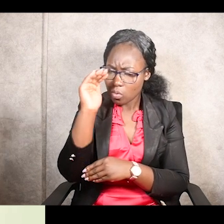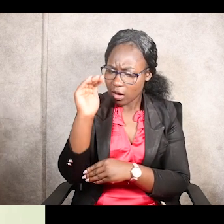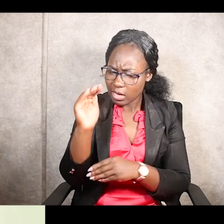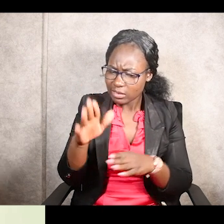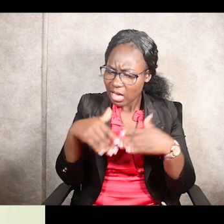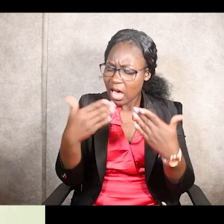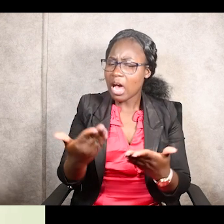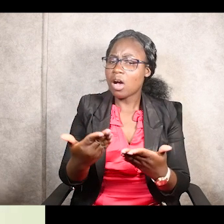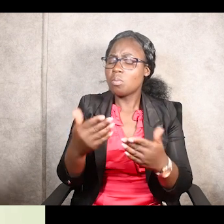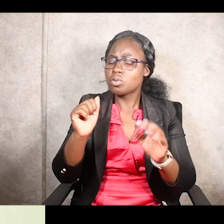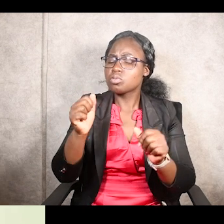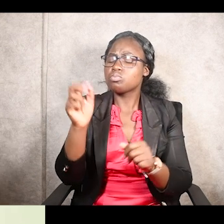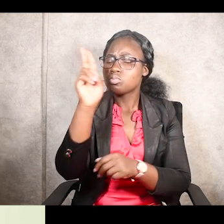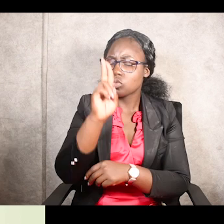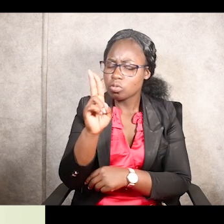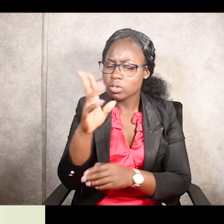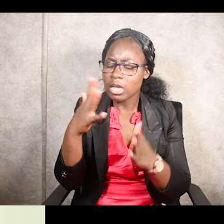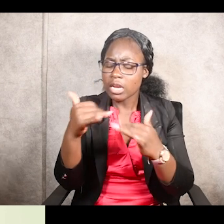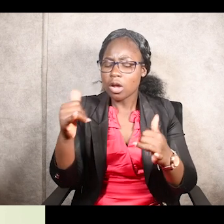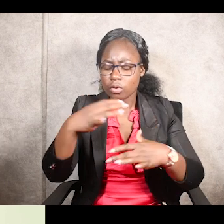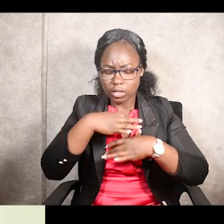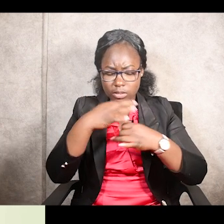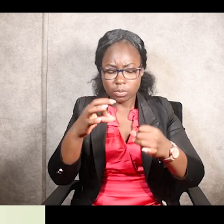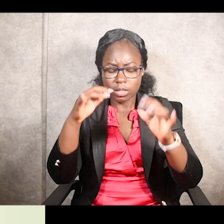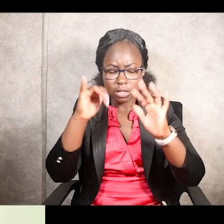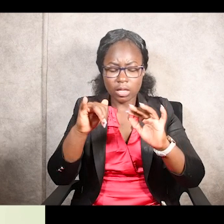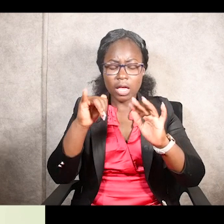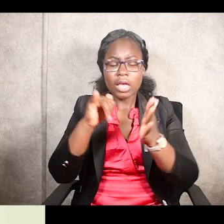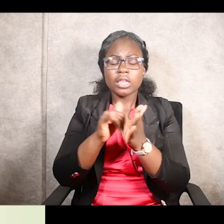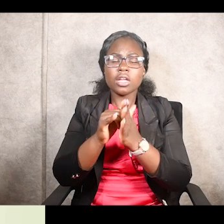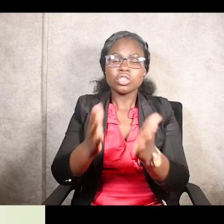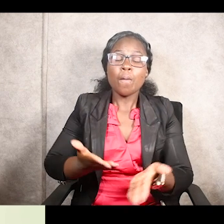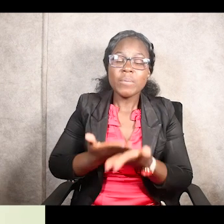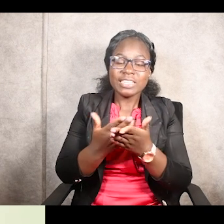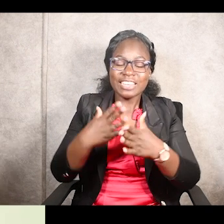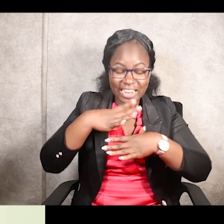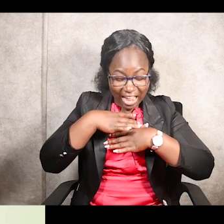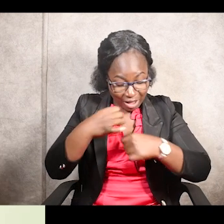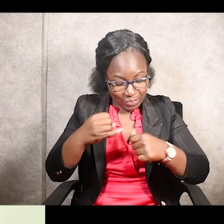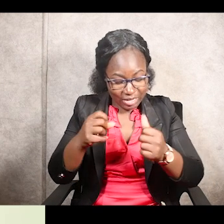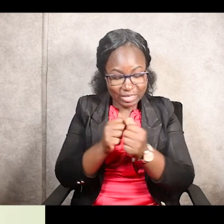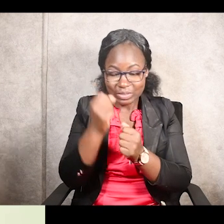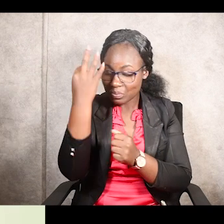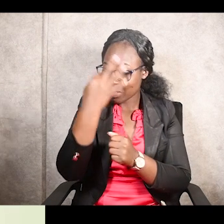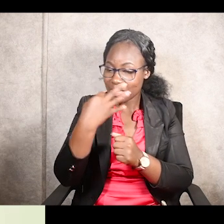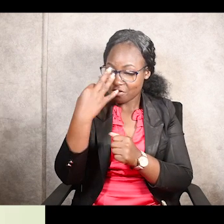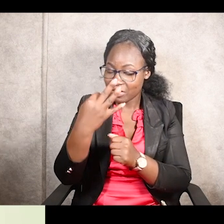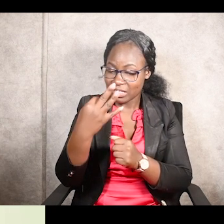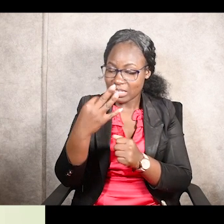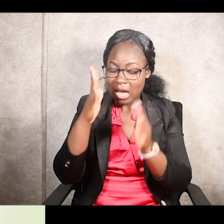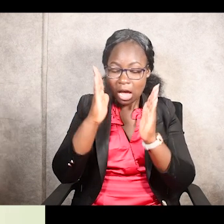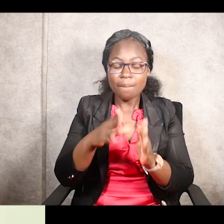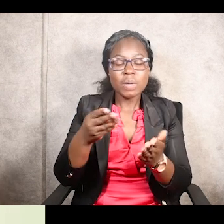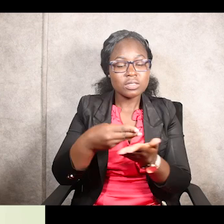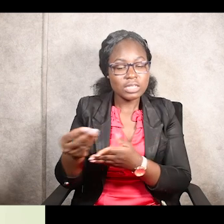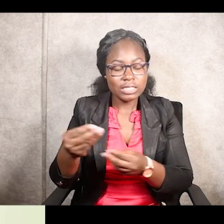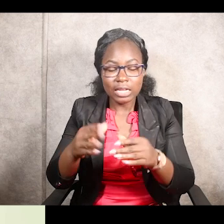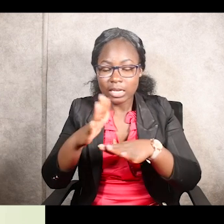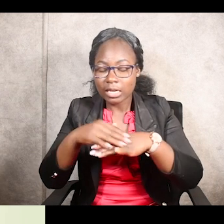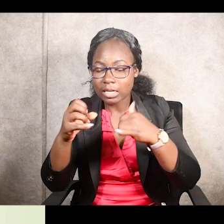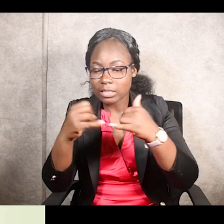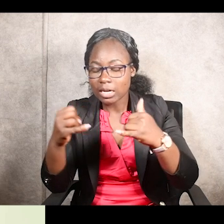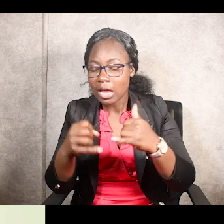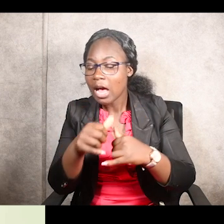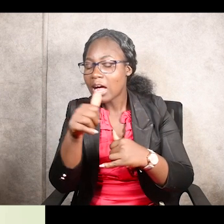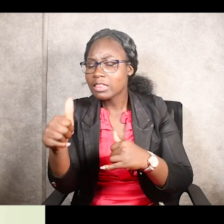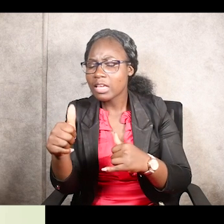It's now interesting that we can represent happiness with a face. Someone is selling something online and someone is